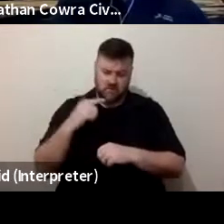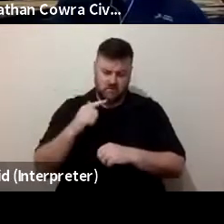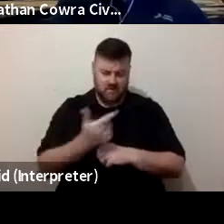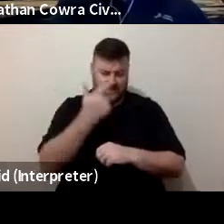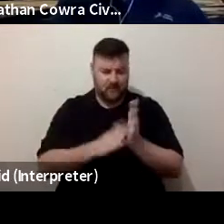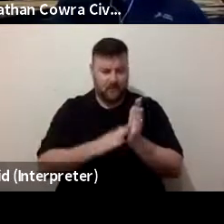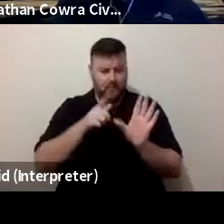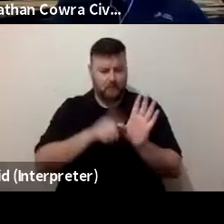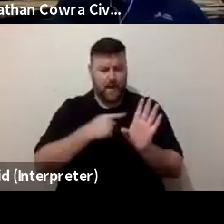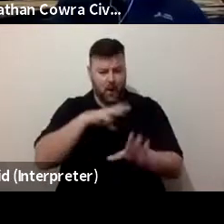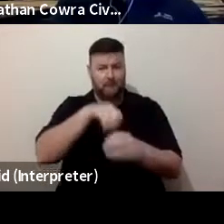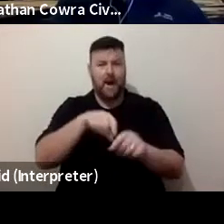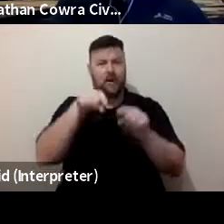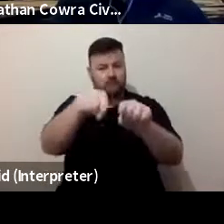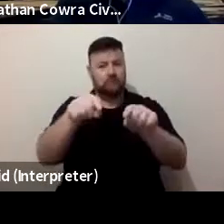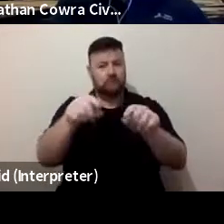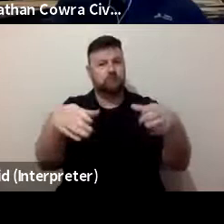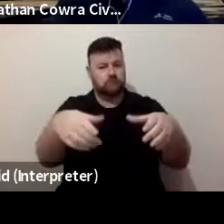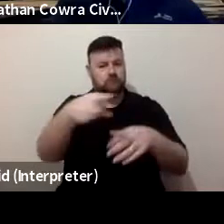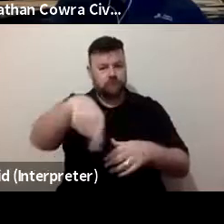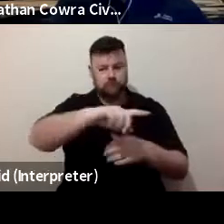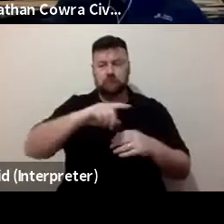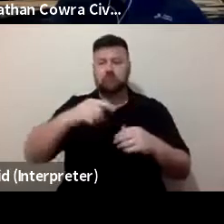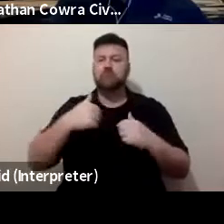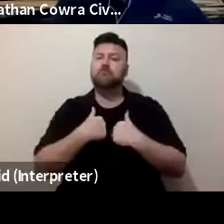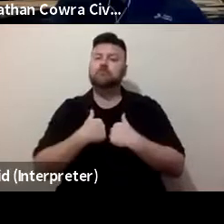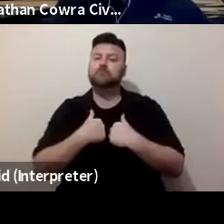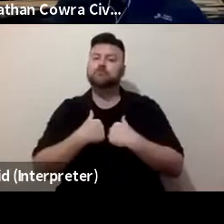May. And I think like